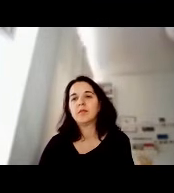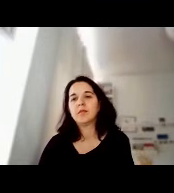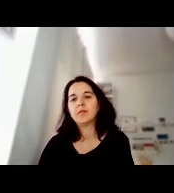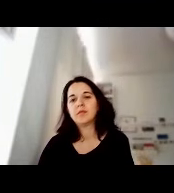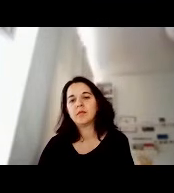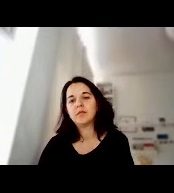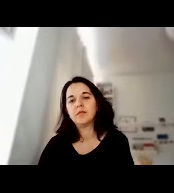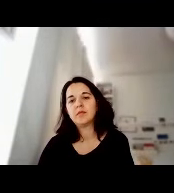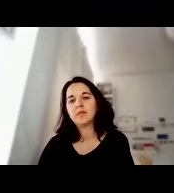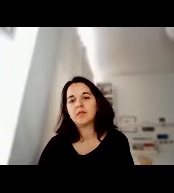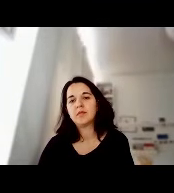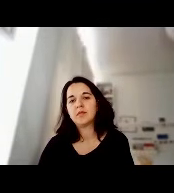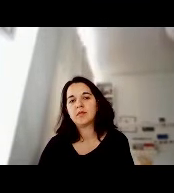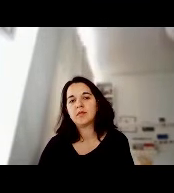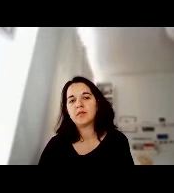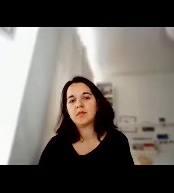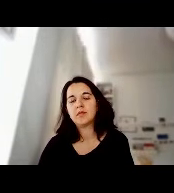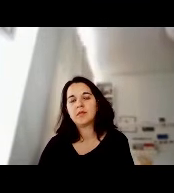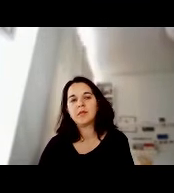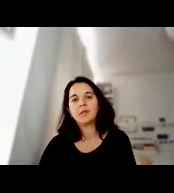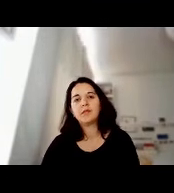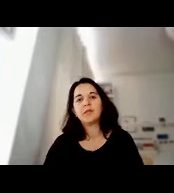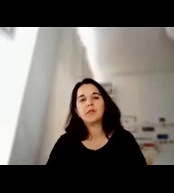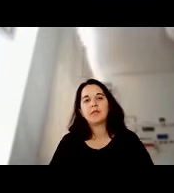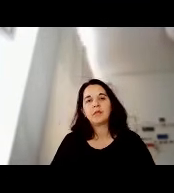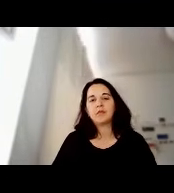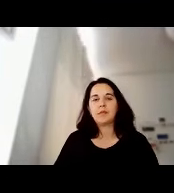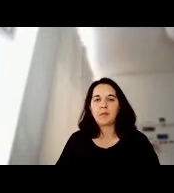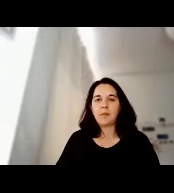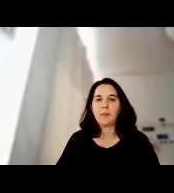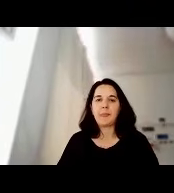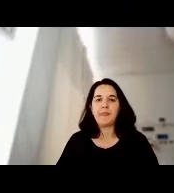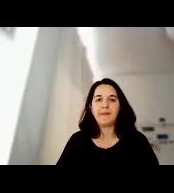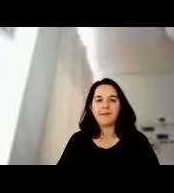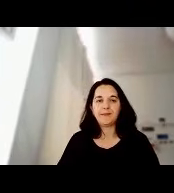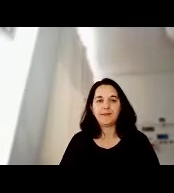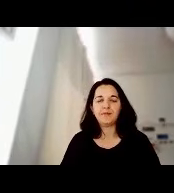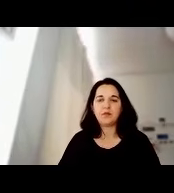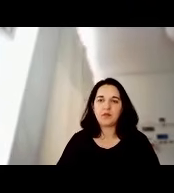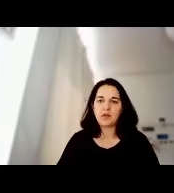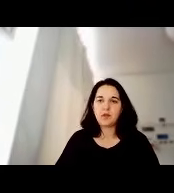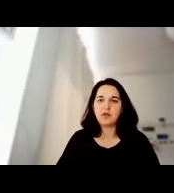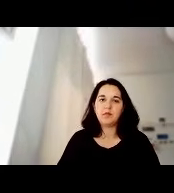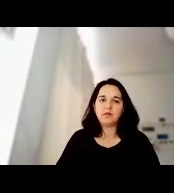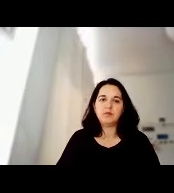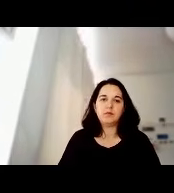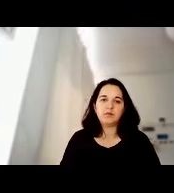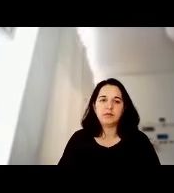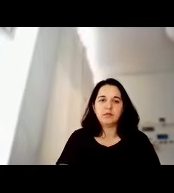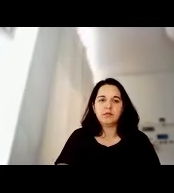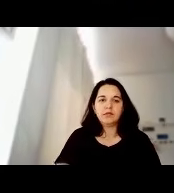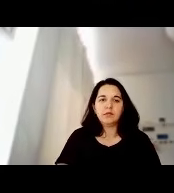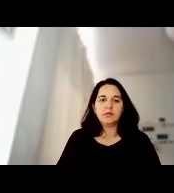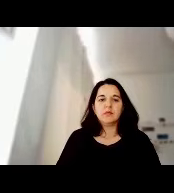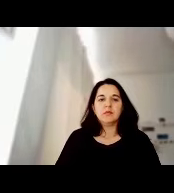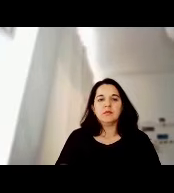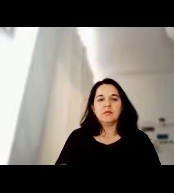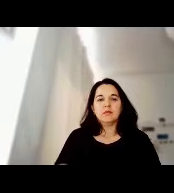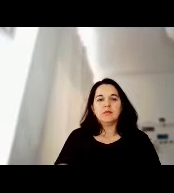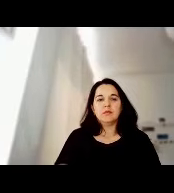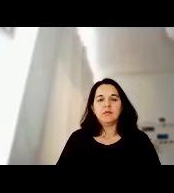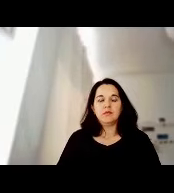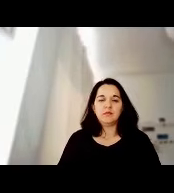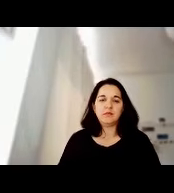LGBTQ population. On the screen, you can see the data for England and Wales, reporting 3.2% of the